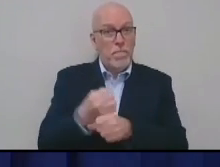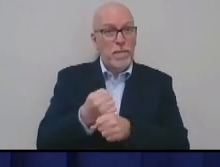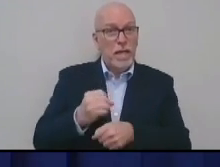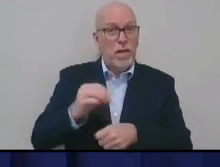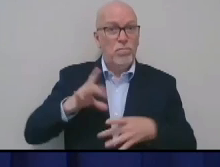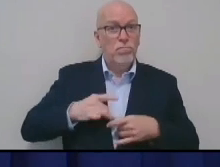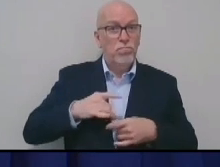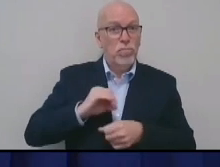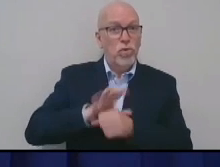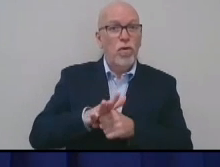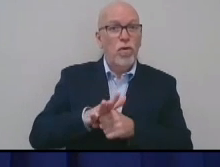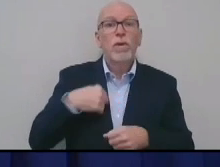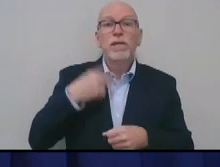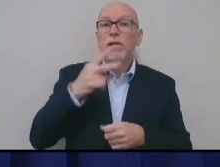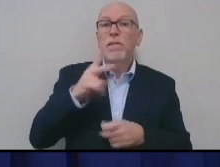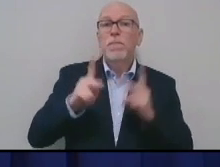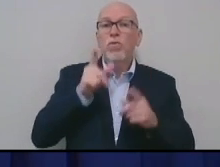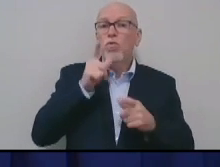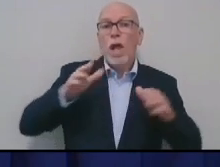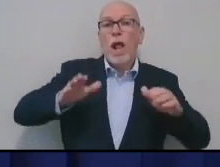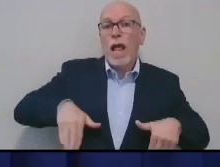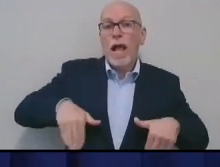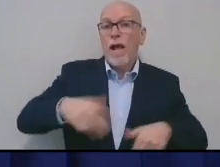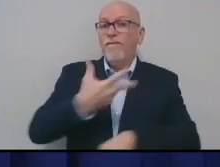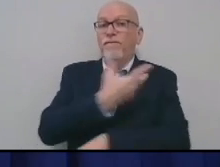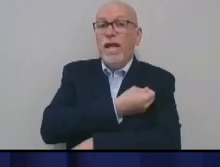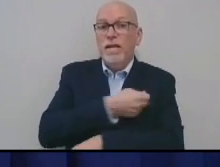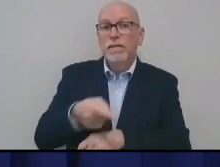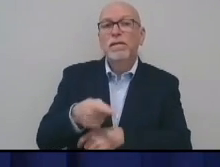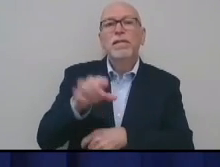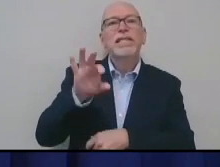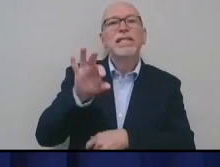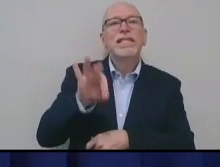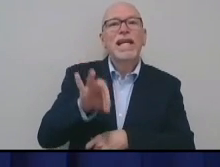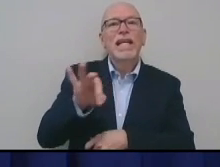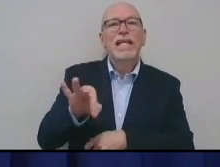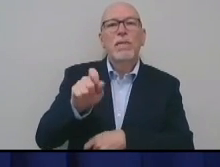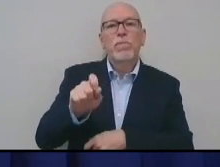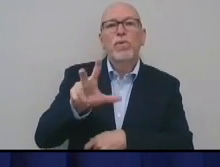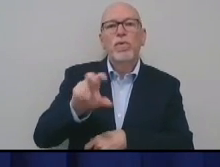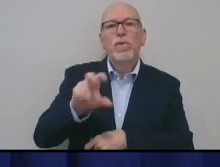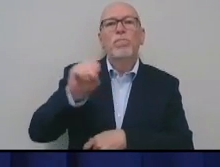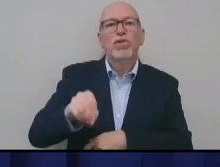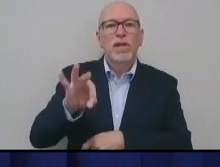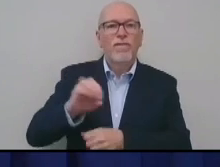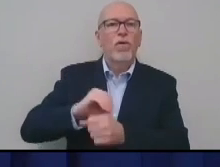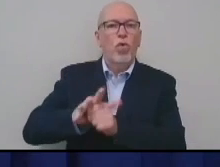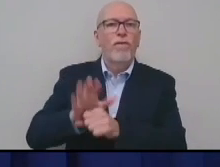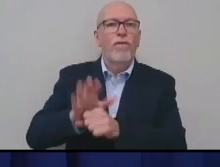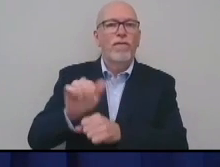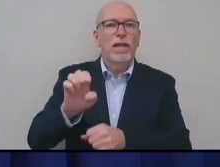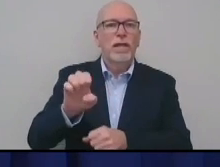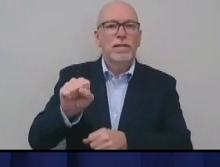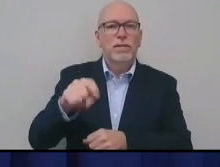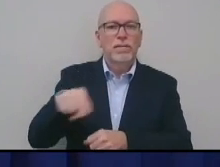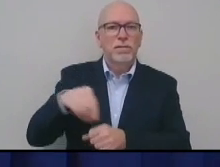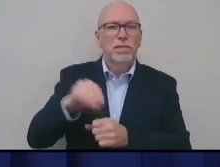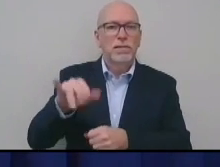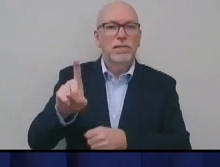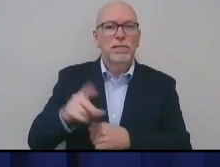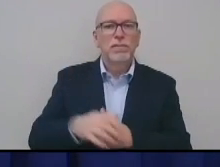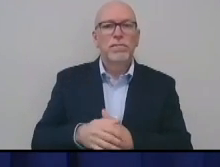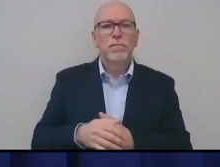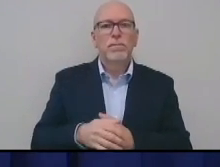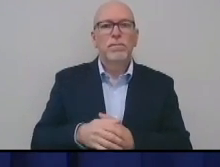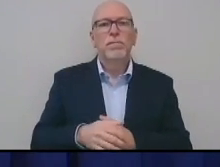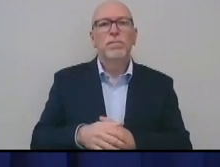that unvaccinated Hoosiers make up 99.3% of COVID-19 cases in Indiana. If